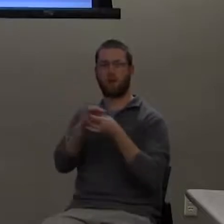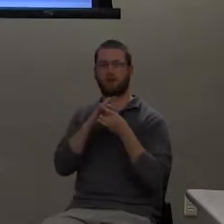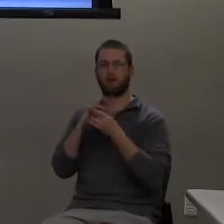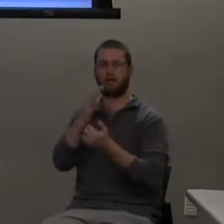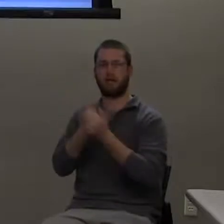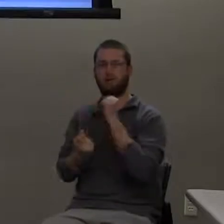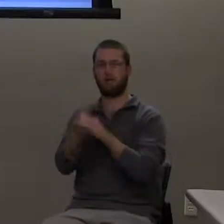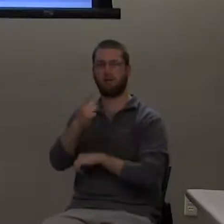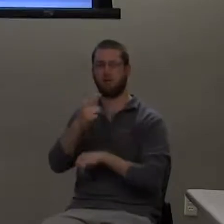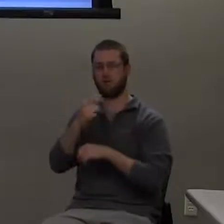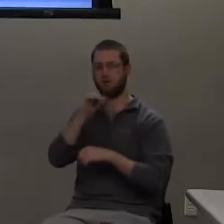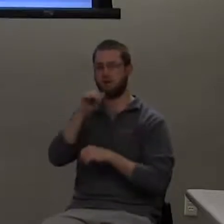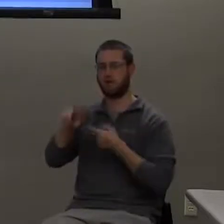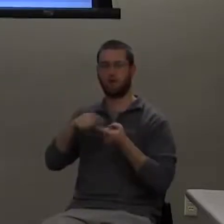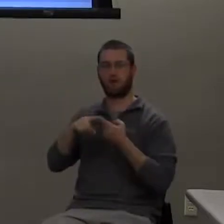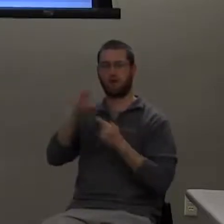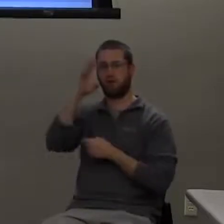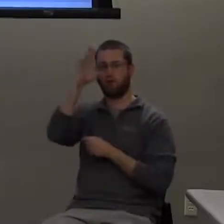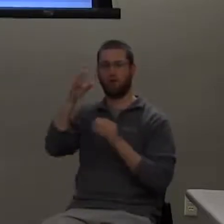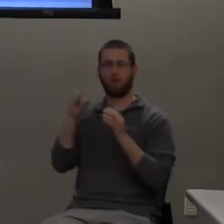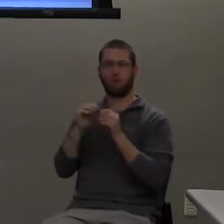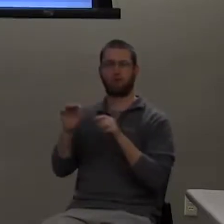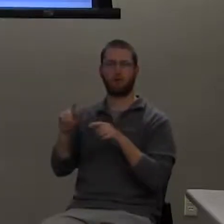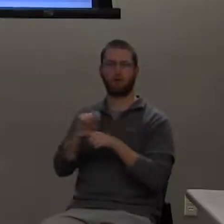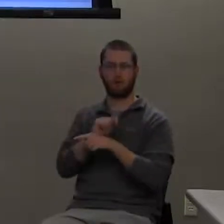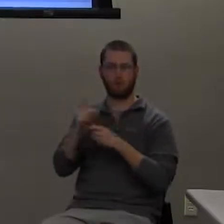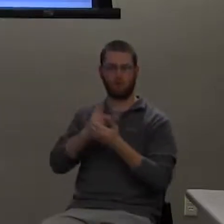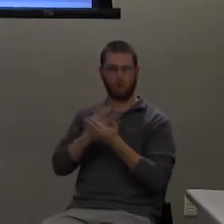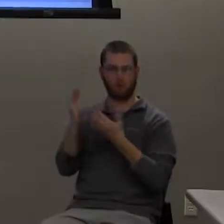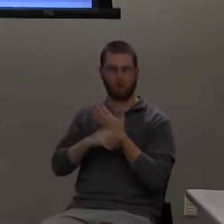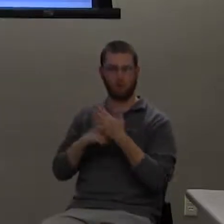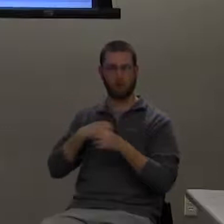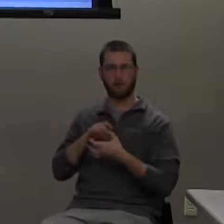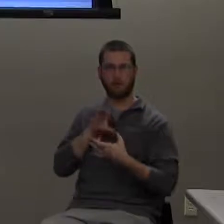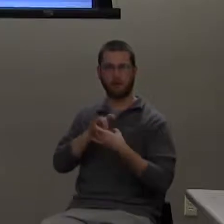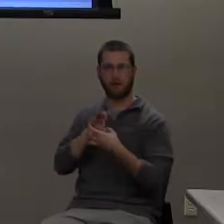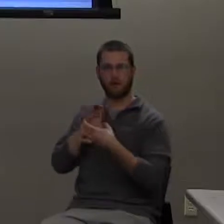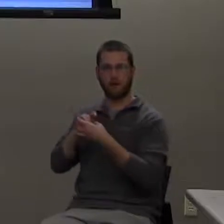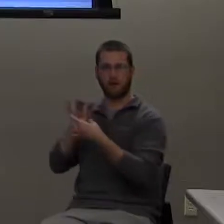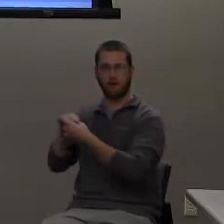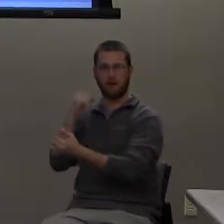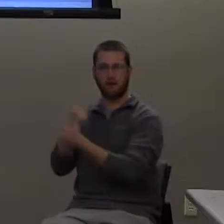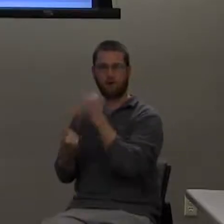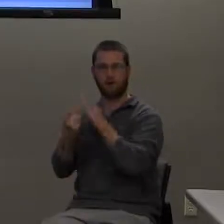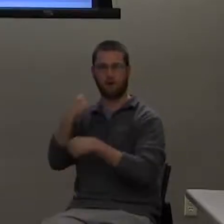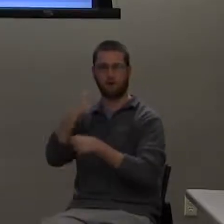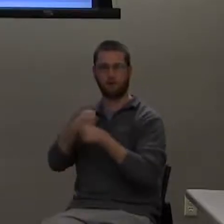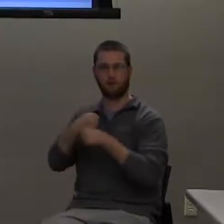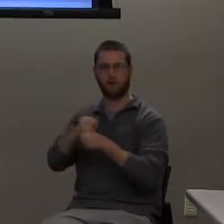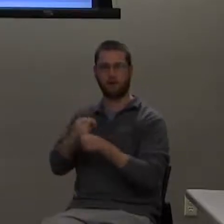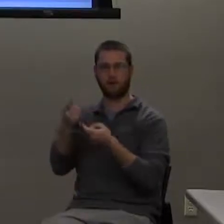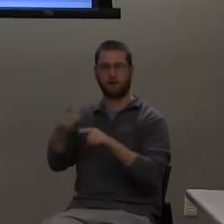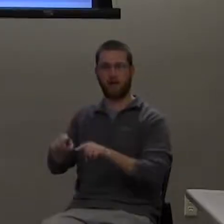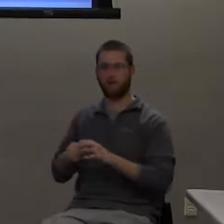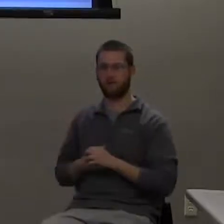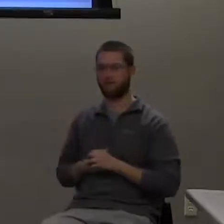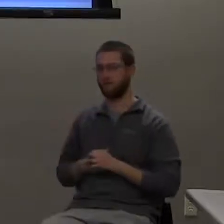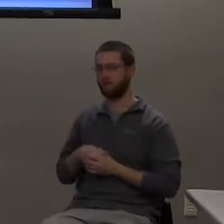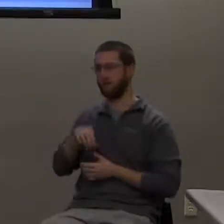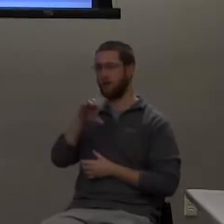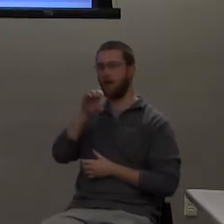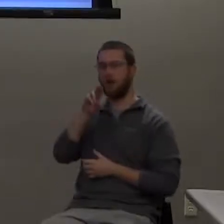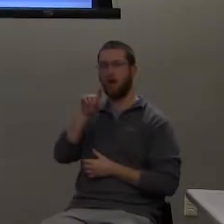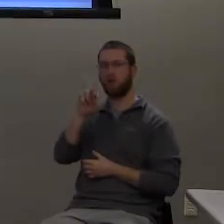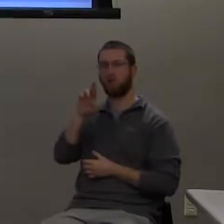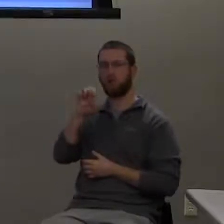about creating more training programs. It's about making sure we're connecting the right partners to make it happen. Expanding our marketing and outreach efforts. Part of it is